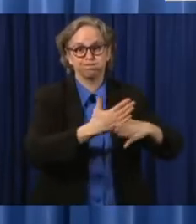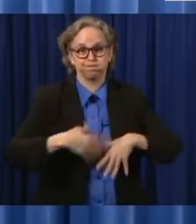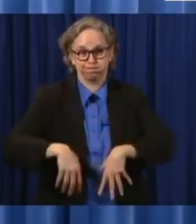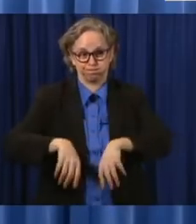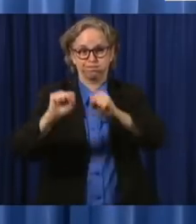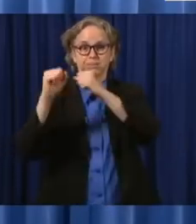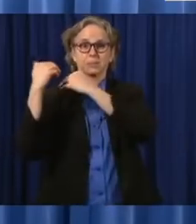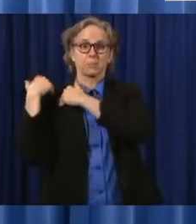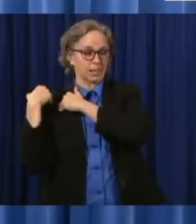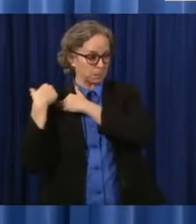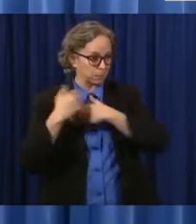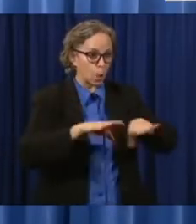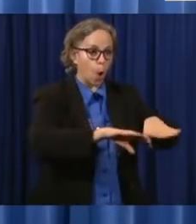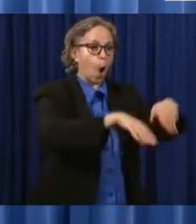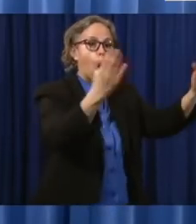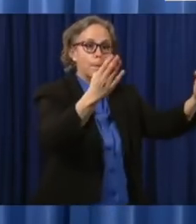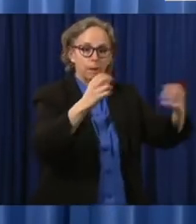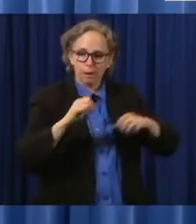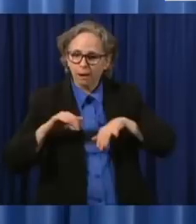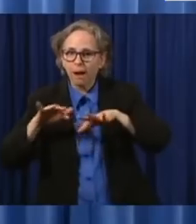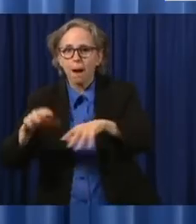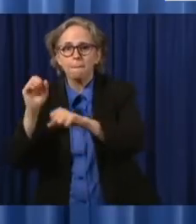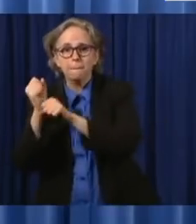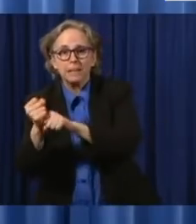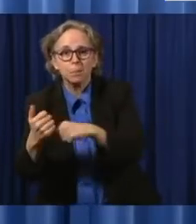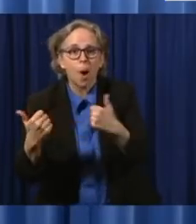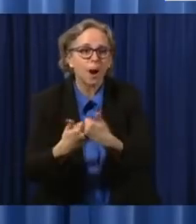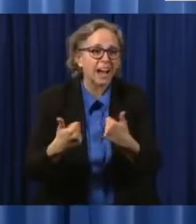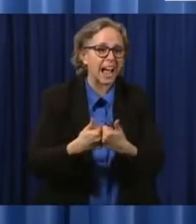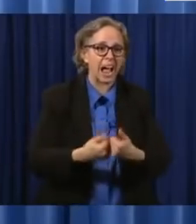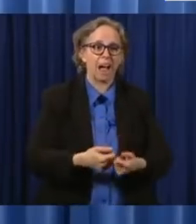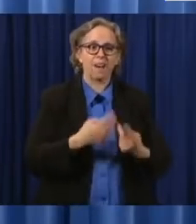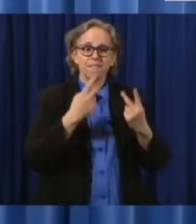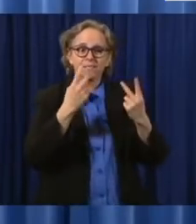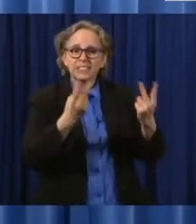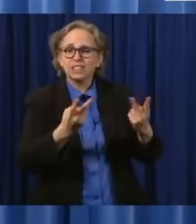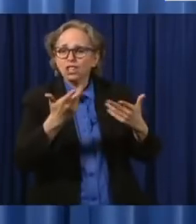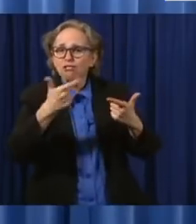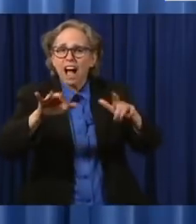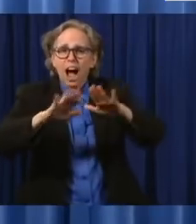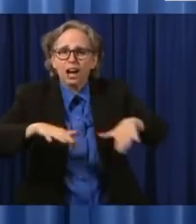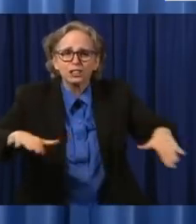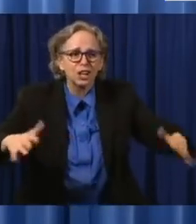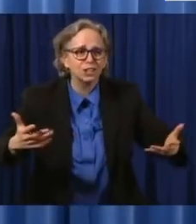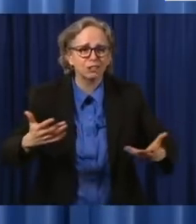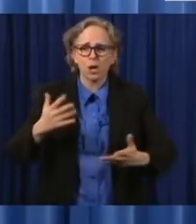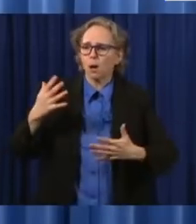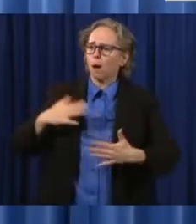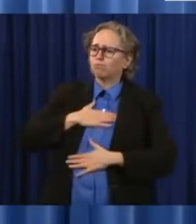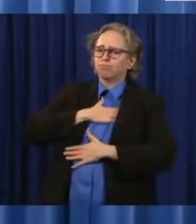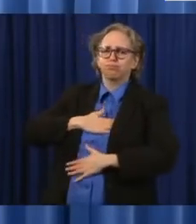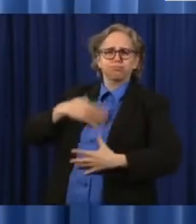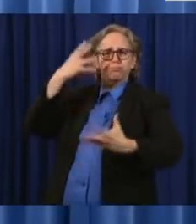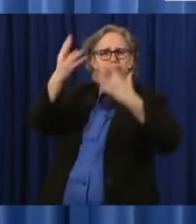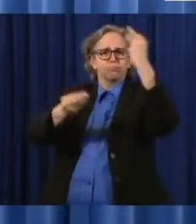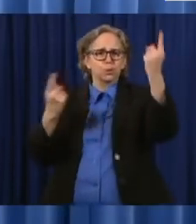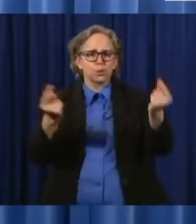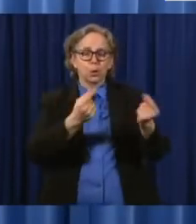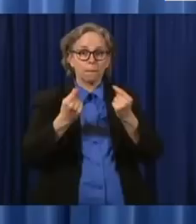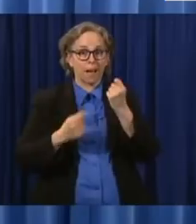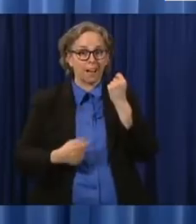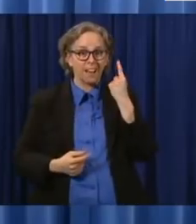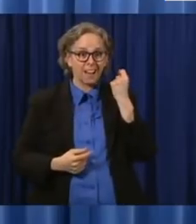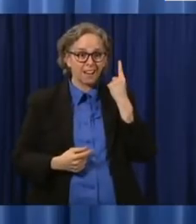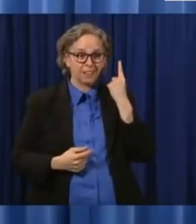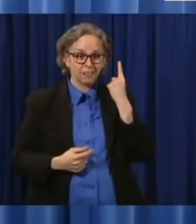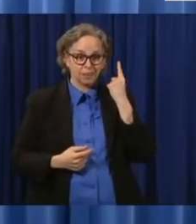going to baseball games and we're going to see our grandkids and we're doing everything that we want to be able to do. But you got to be alive to do that.